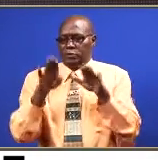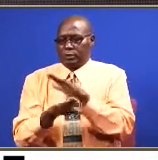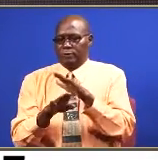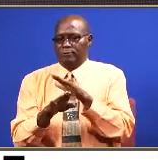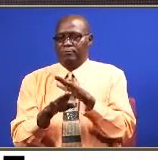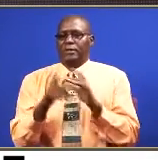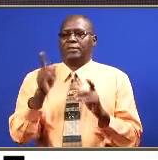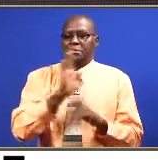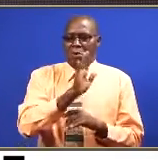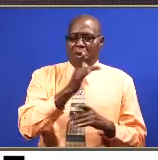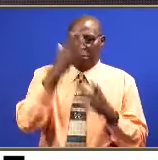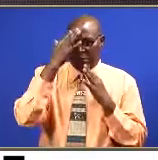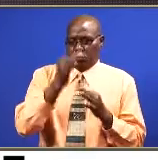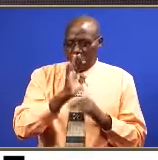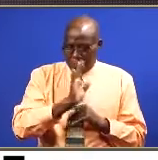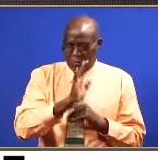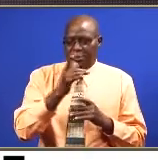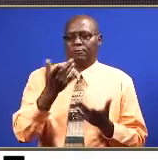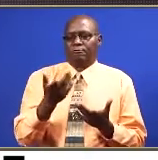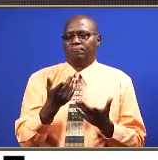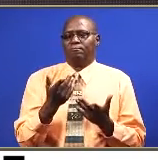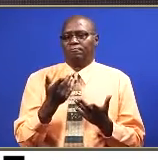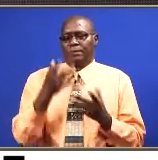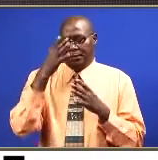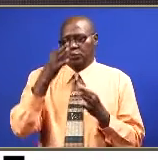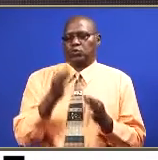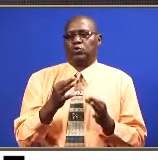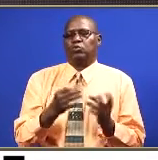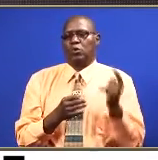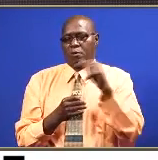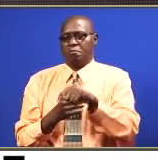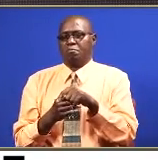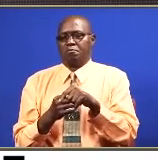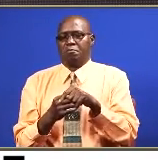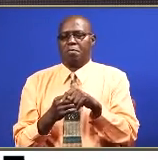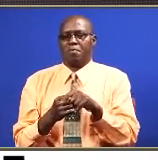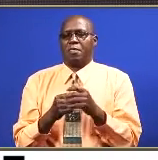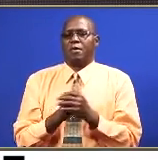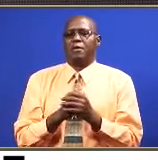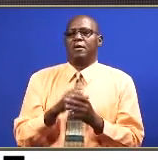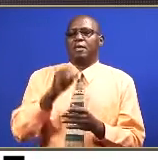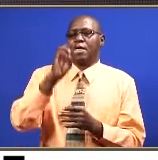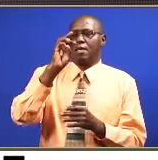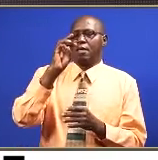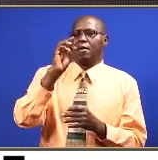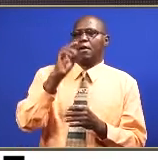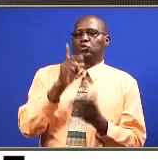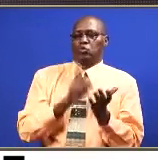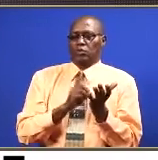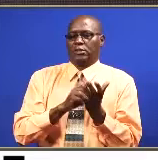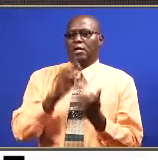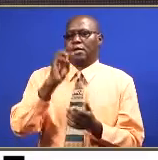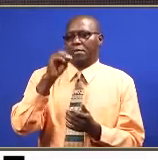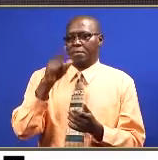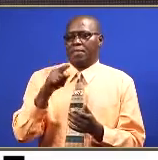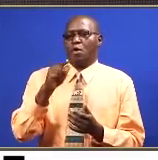appear before the 7-member panel, despite earlier on dismissing the committee chaired by former Kwanza MP Dr. Noah Wekesa. Kalonzo described the